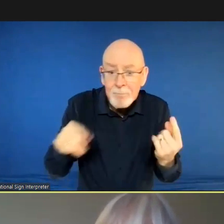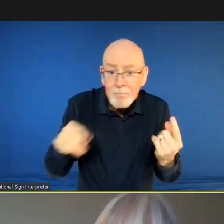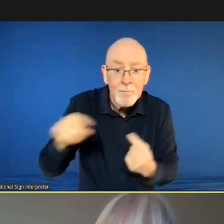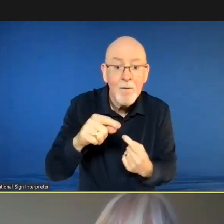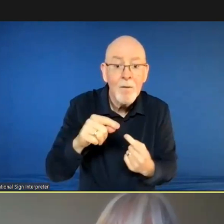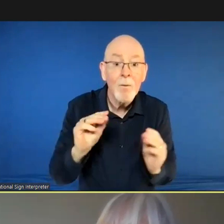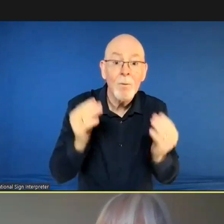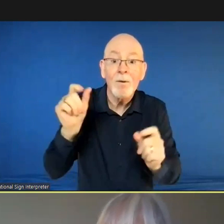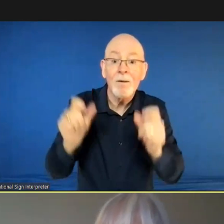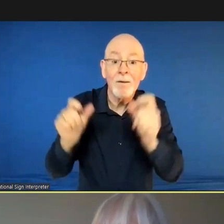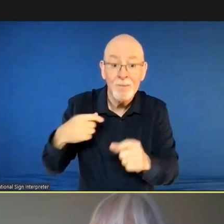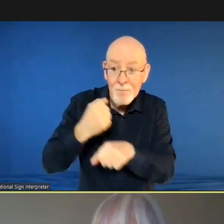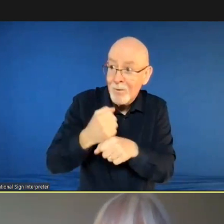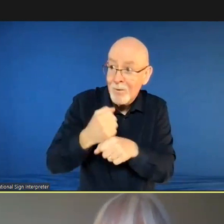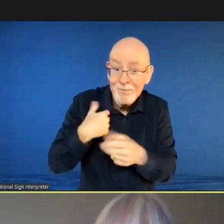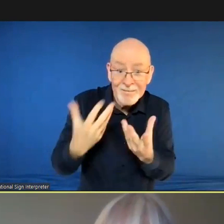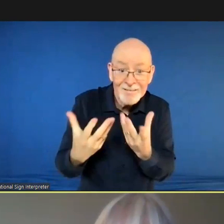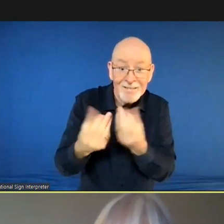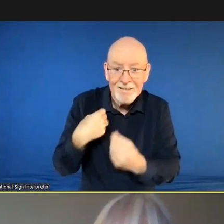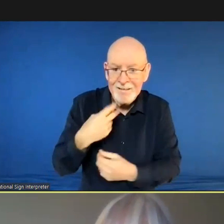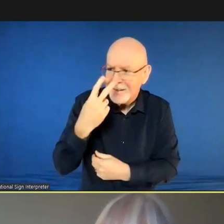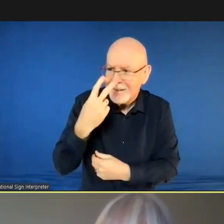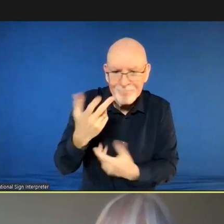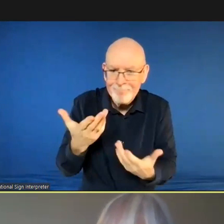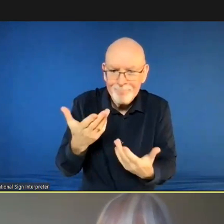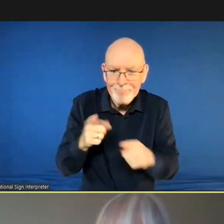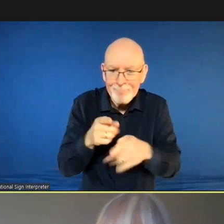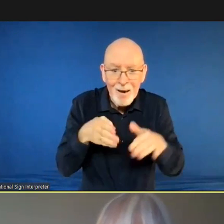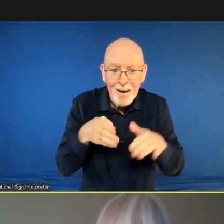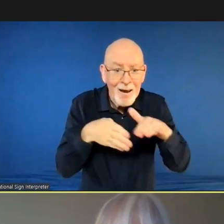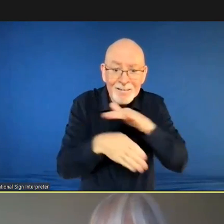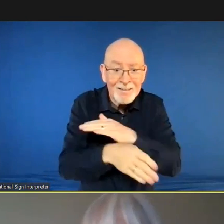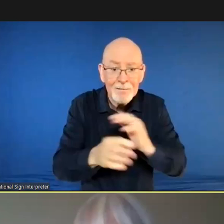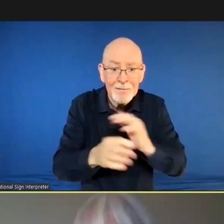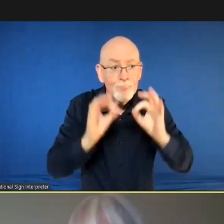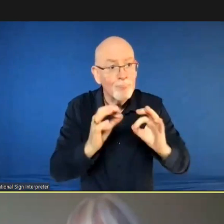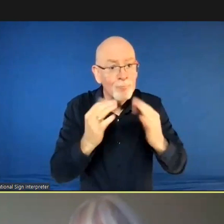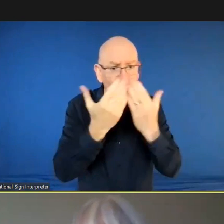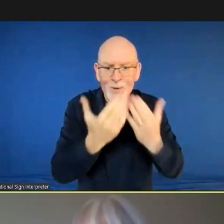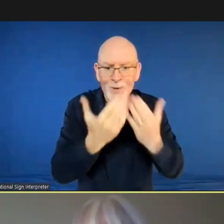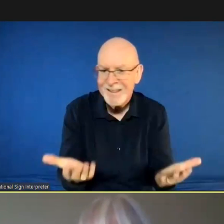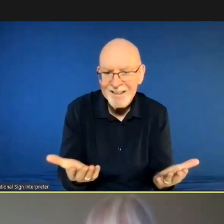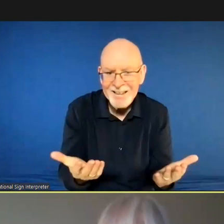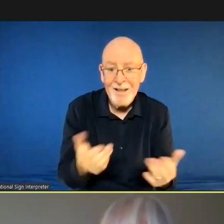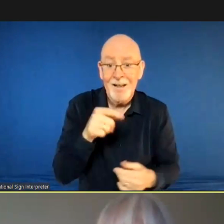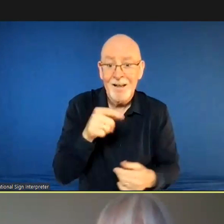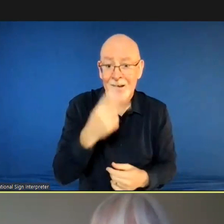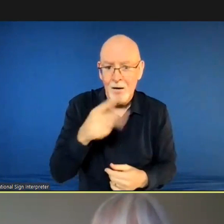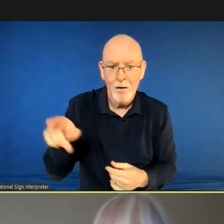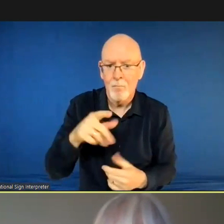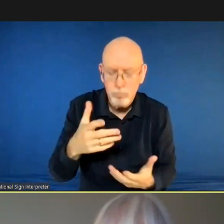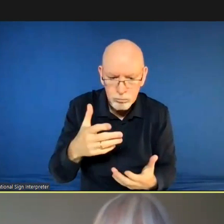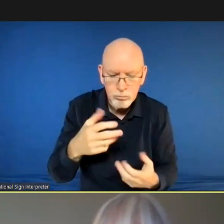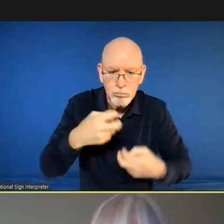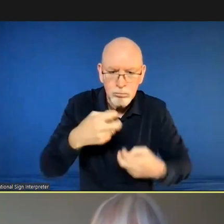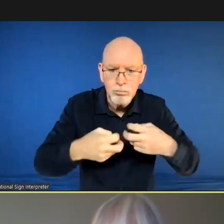because of this, they can often have some fundamental gaps in knowledge and understanding, also related to not having had